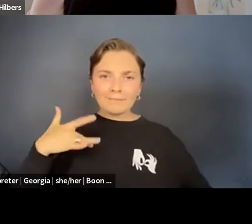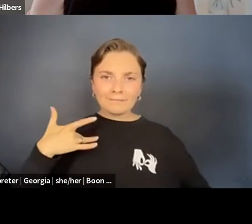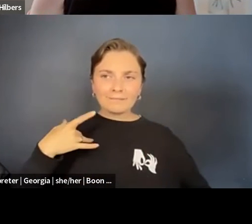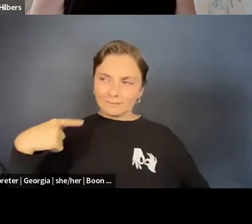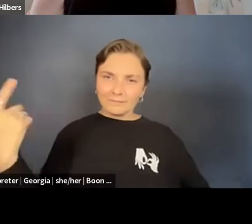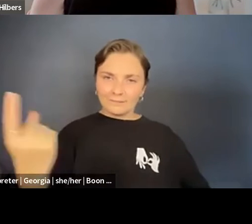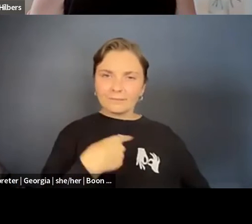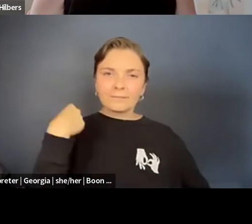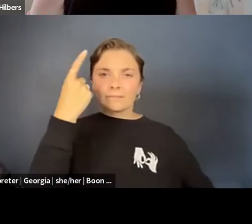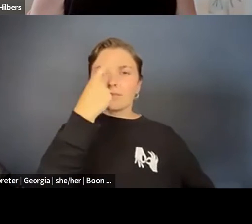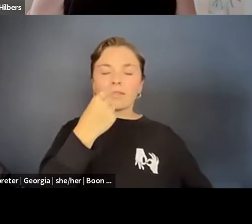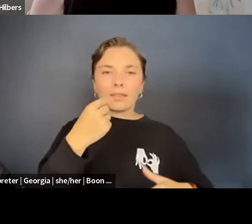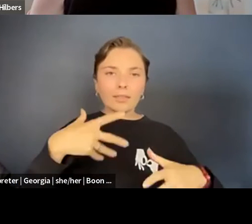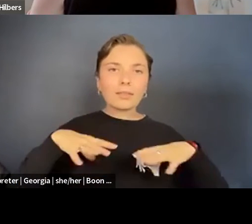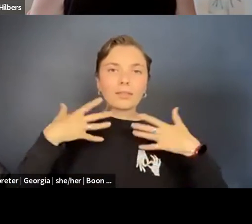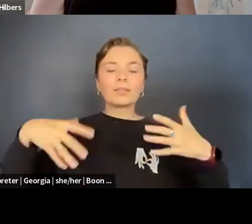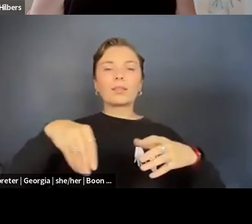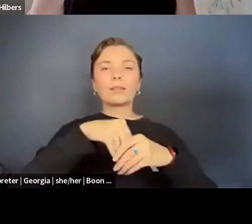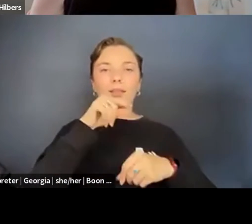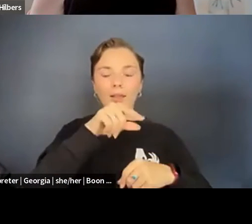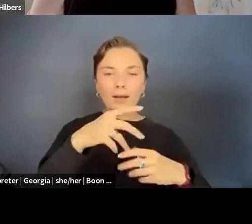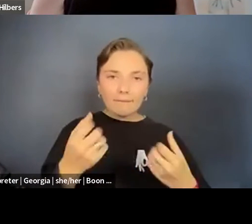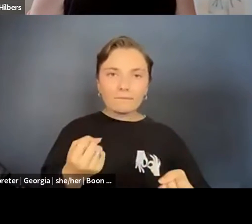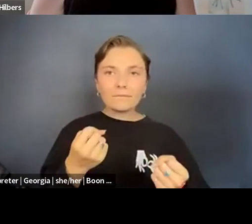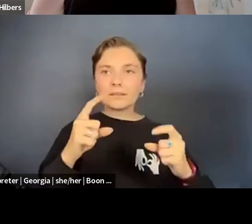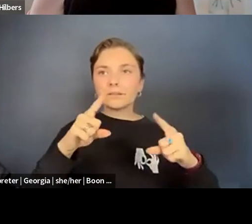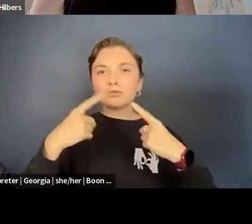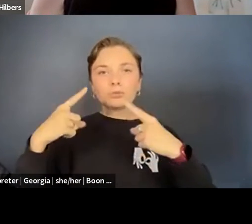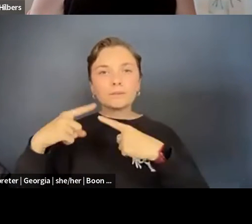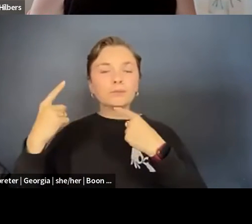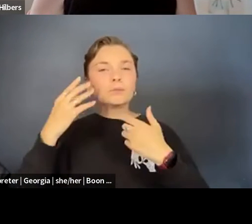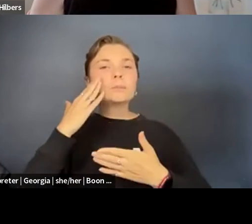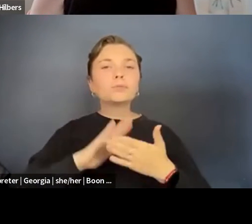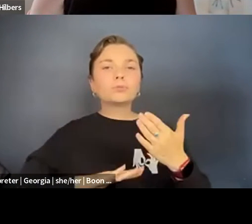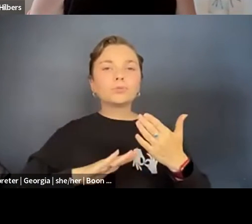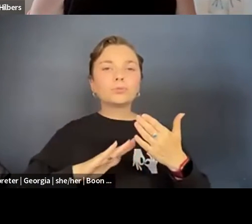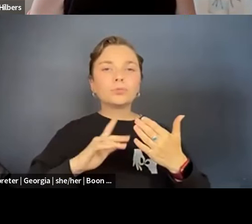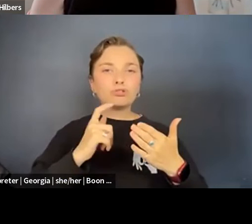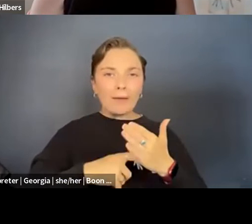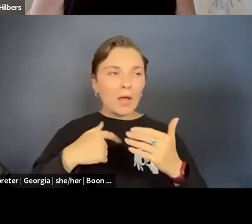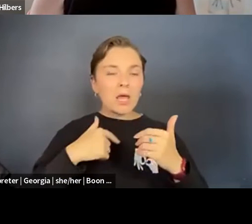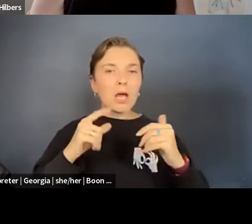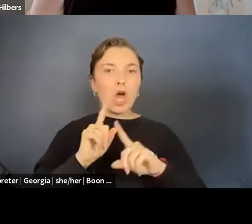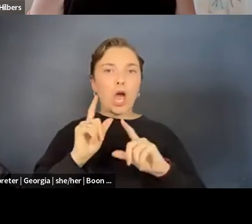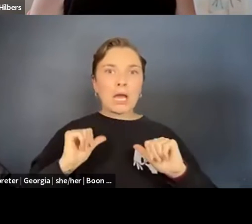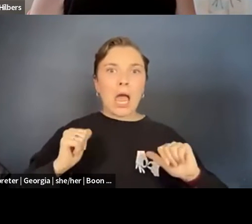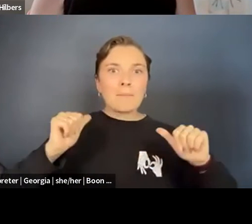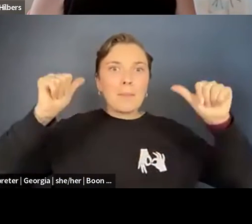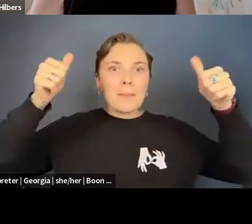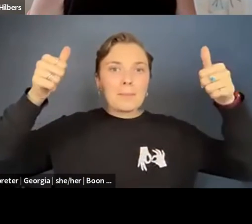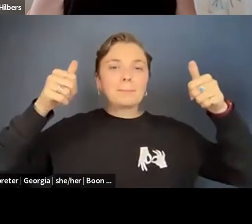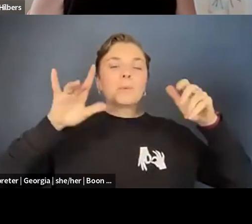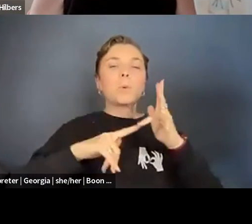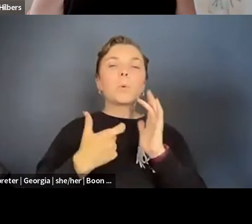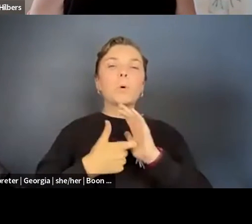to encompass and have and hold those different kinds of experiences, rather than needing to turn them up or down